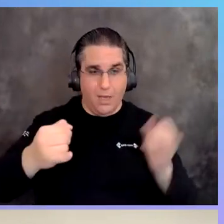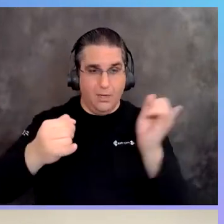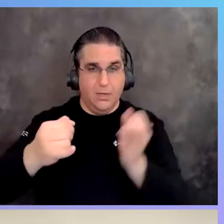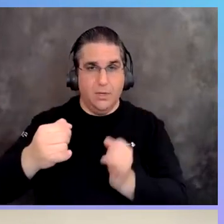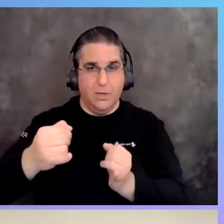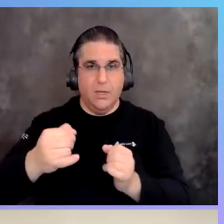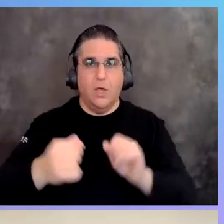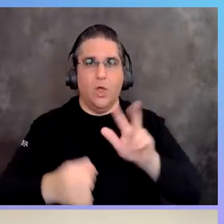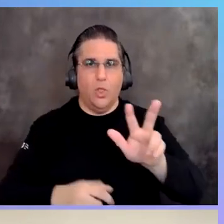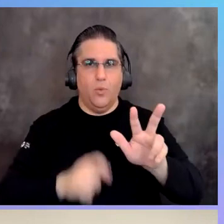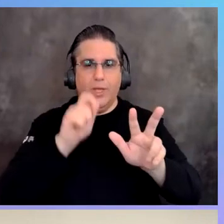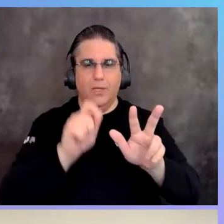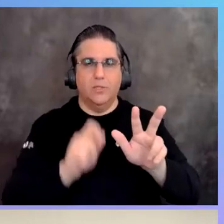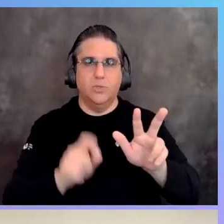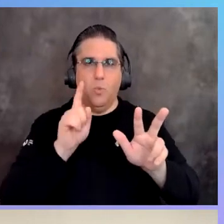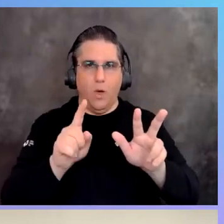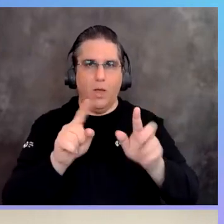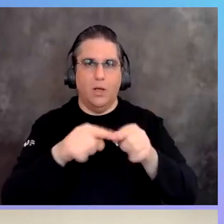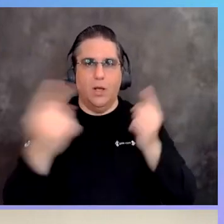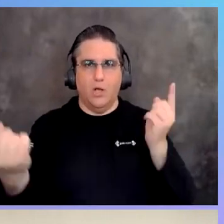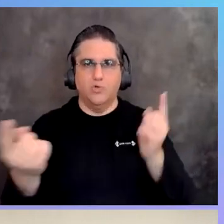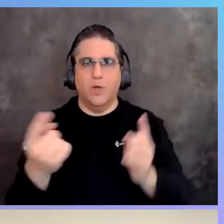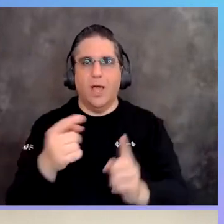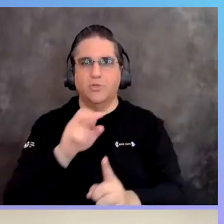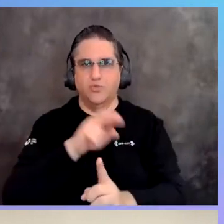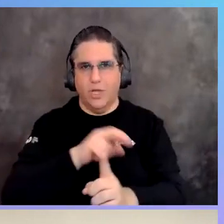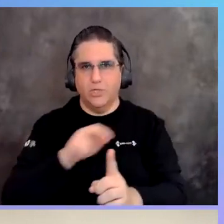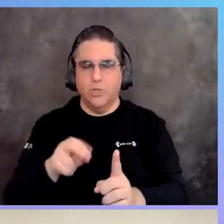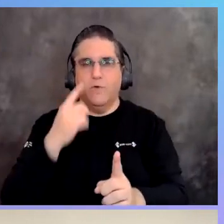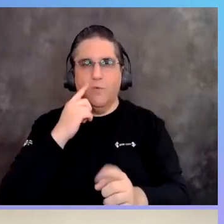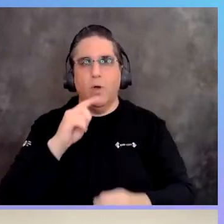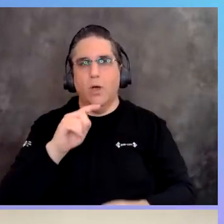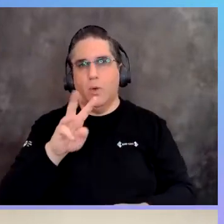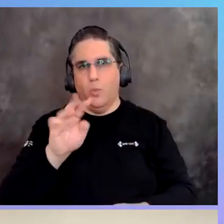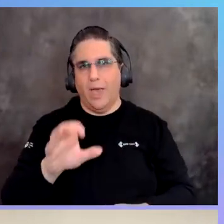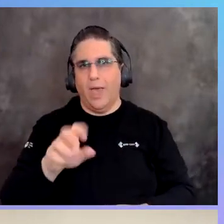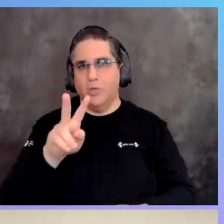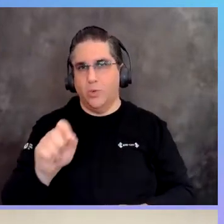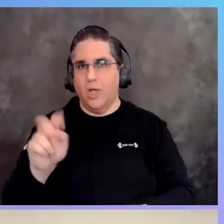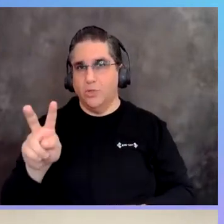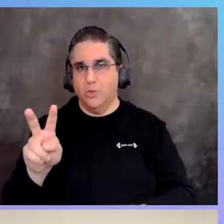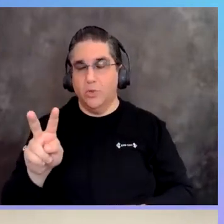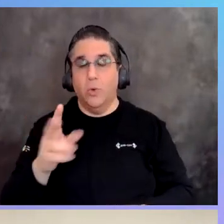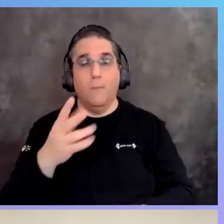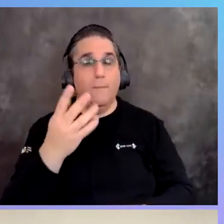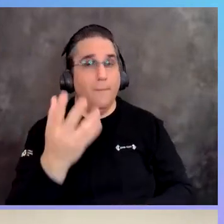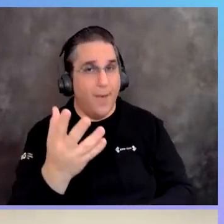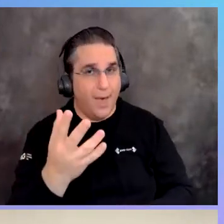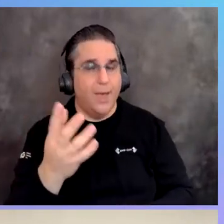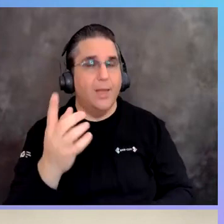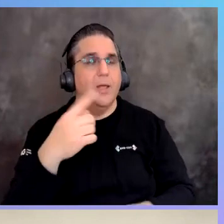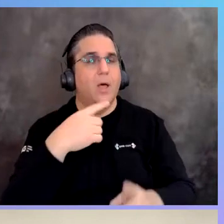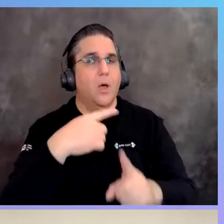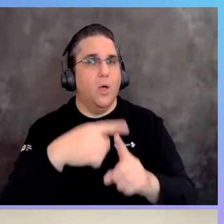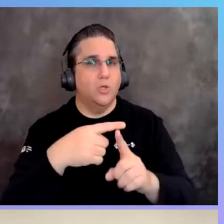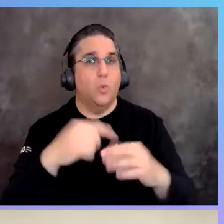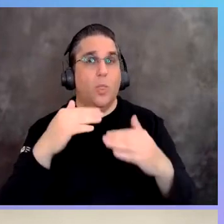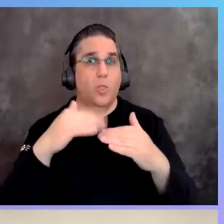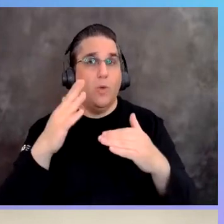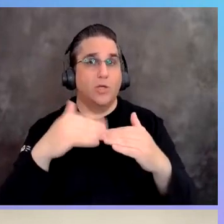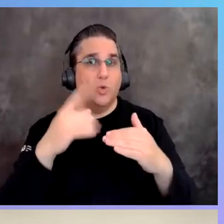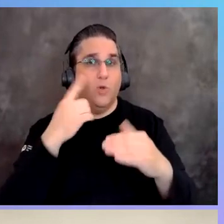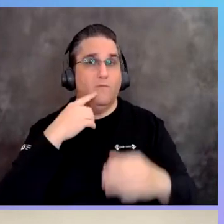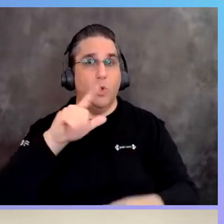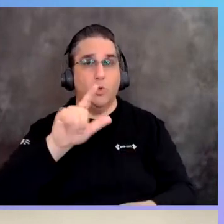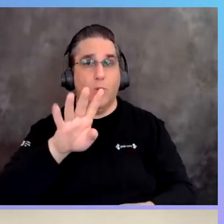contrast ratio in WCAG 2.2, but we could also call the threshold for using 24 pixel